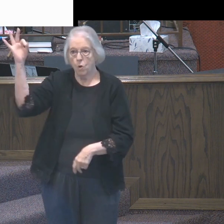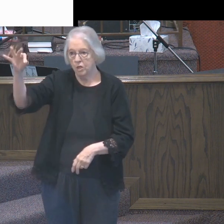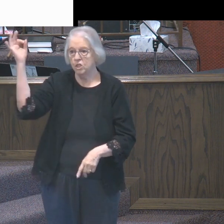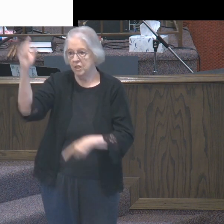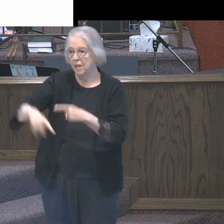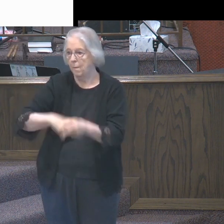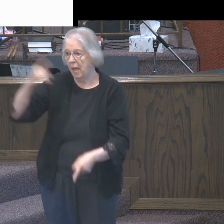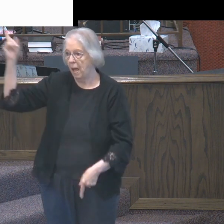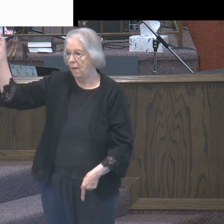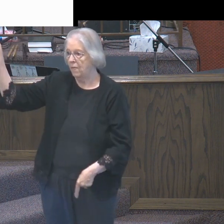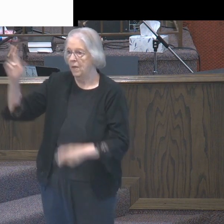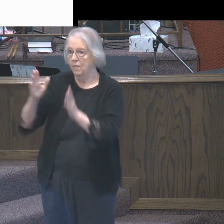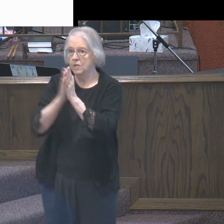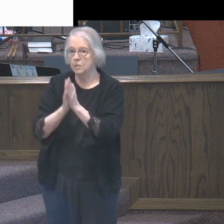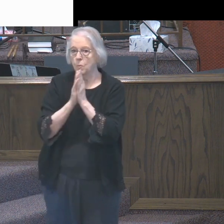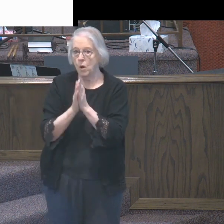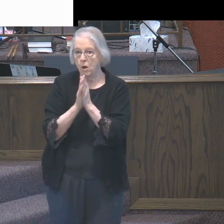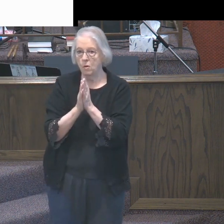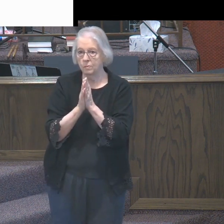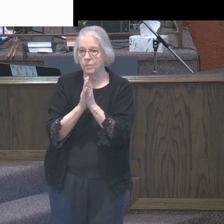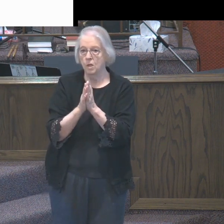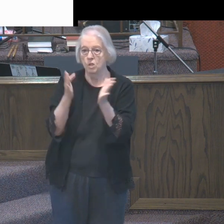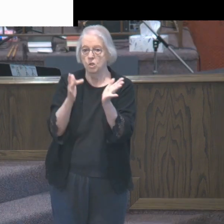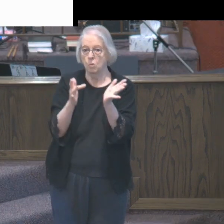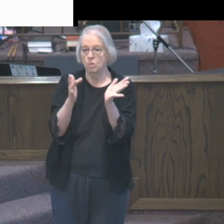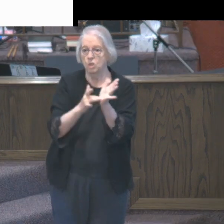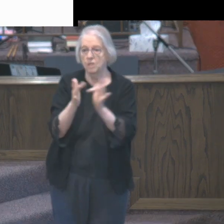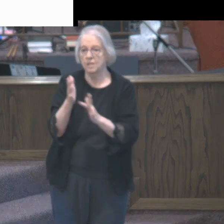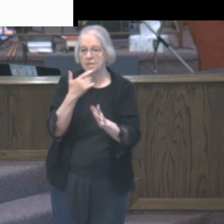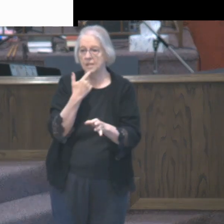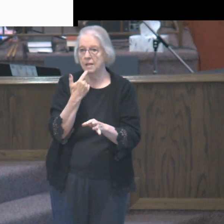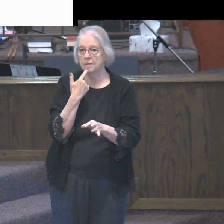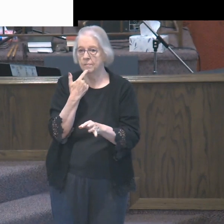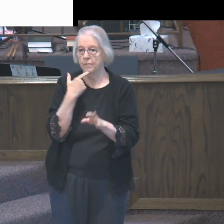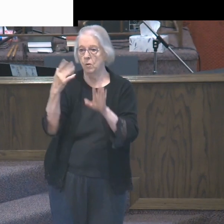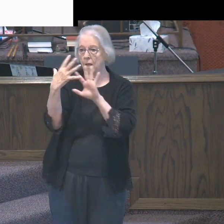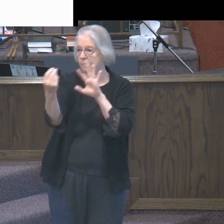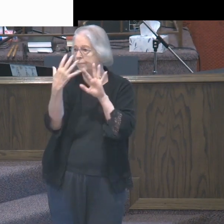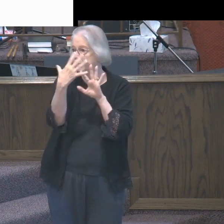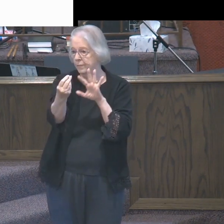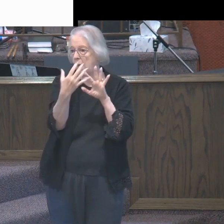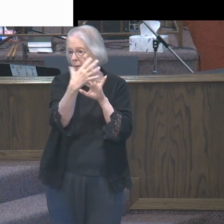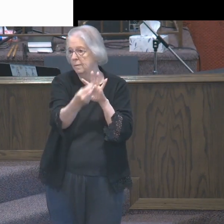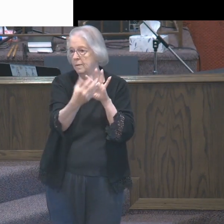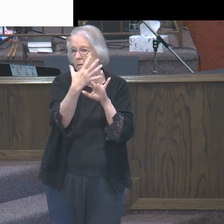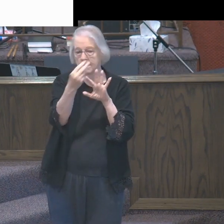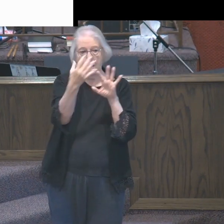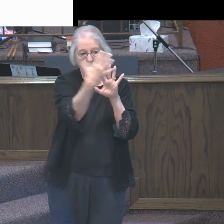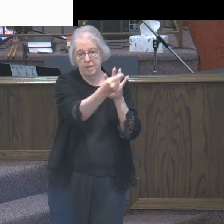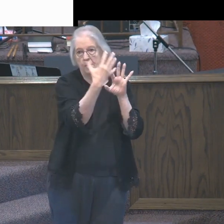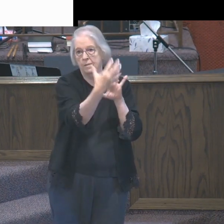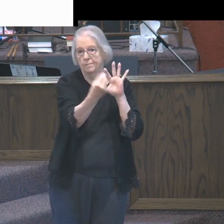this manner, therefore pray. Let's say this together. You ready? Our